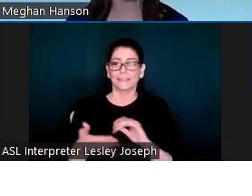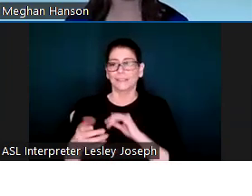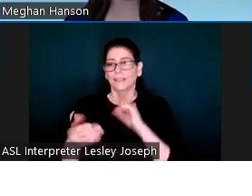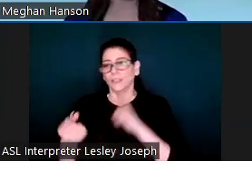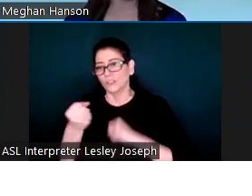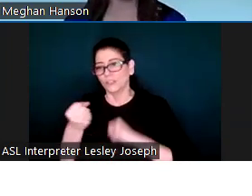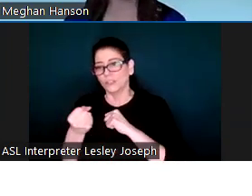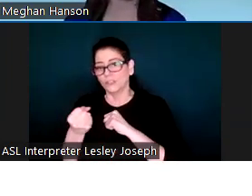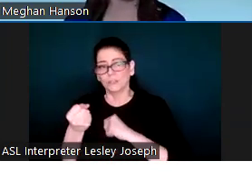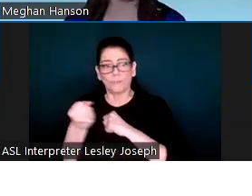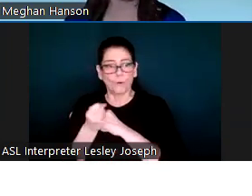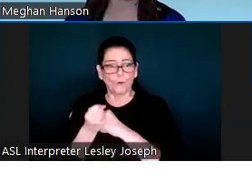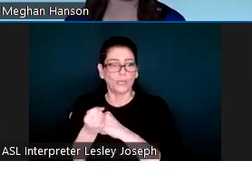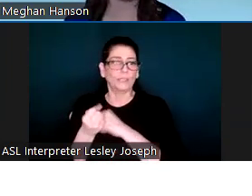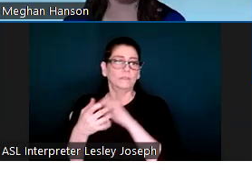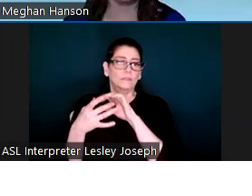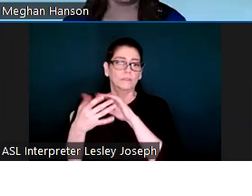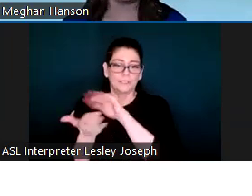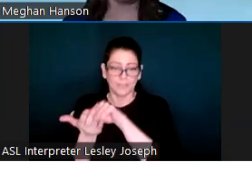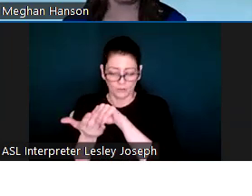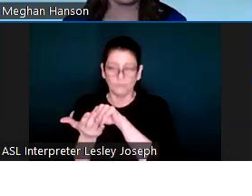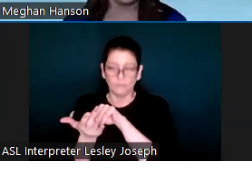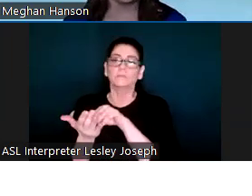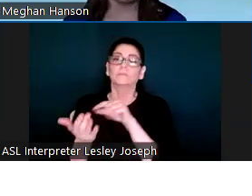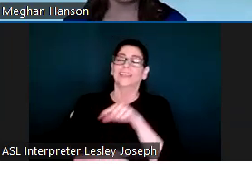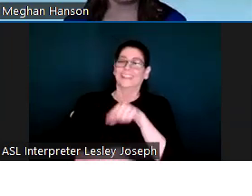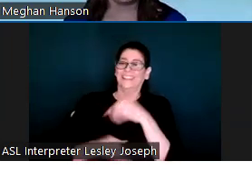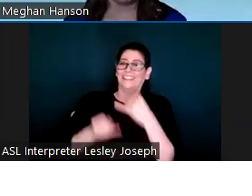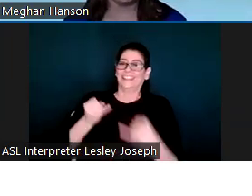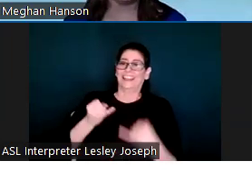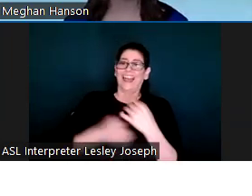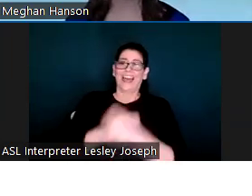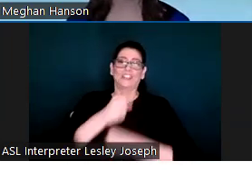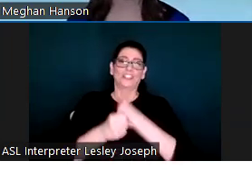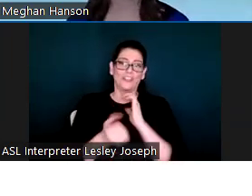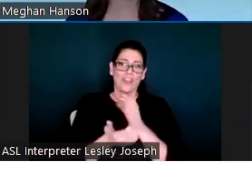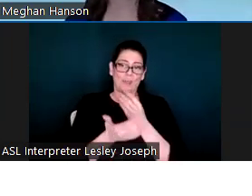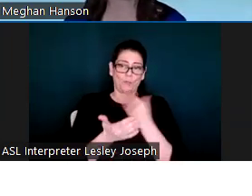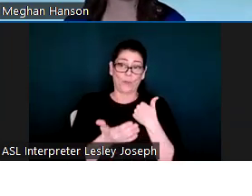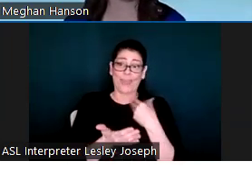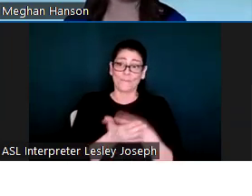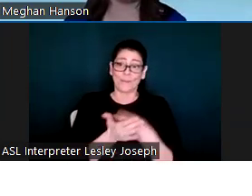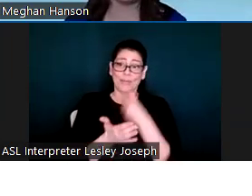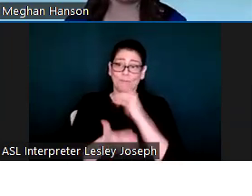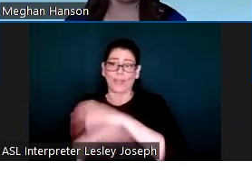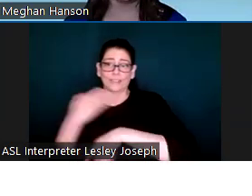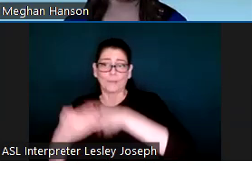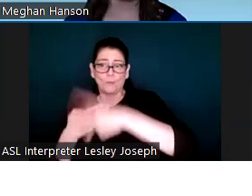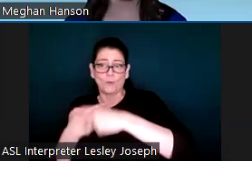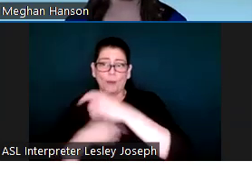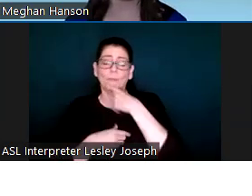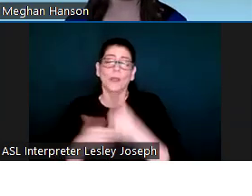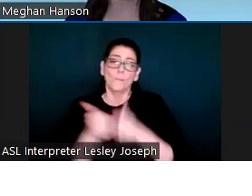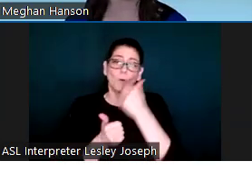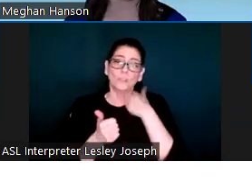employment. So this is the last year that our extended employment grants will fund a center-based program. Many of our providers have moved away from having any